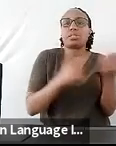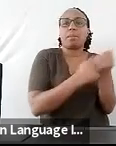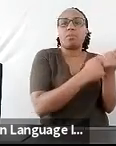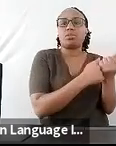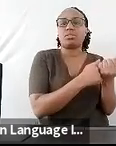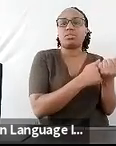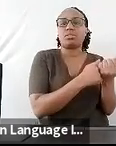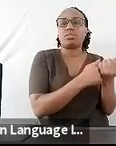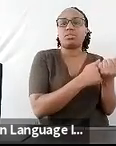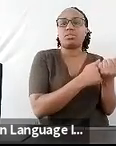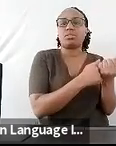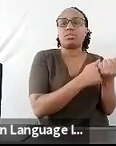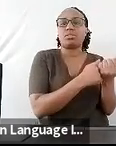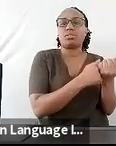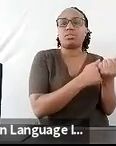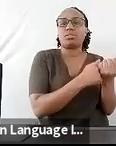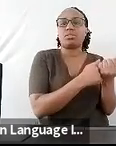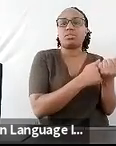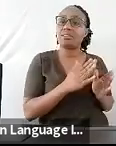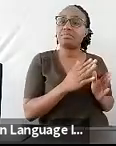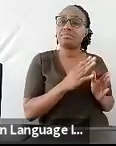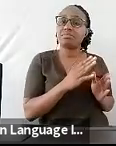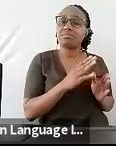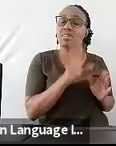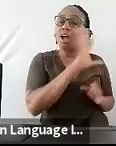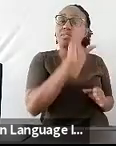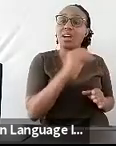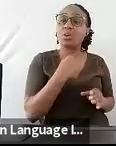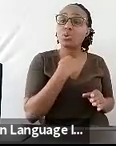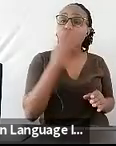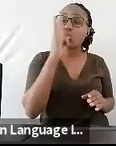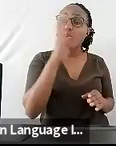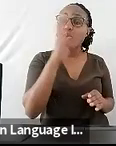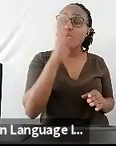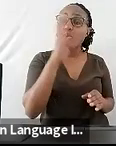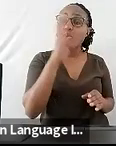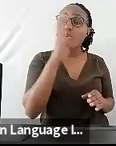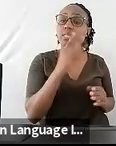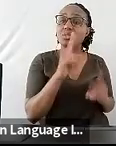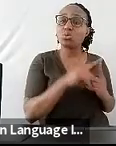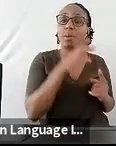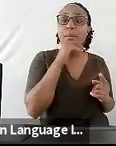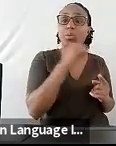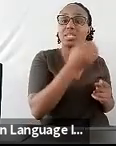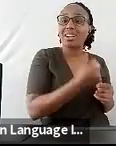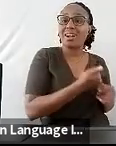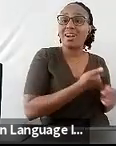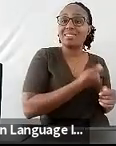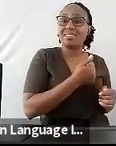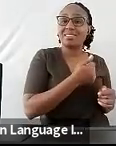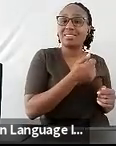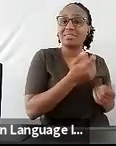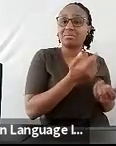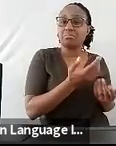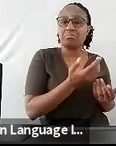African Union going to speak up for our boys and girls who are dying in the Mediterranean Sea? They haven't so far. Are they going to speak up for Haitians